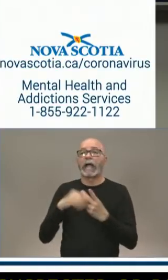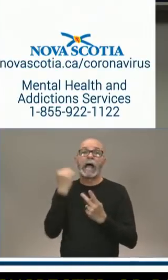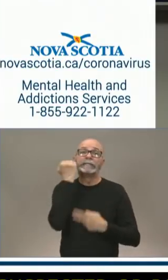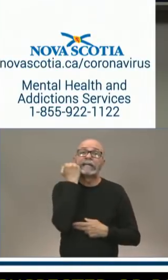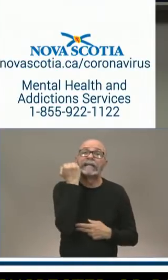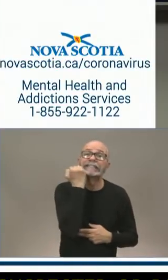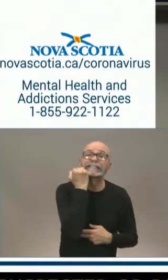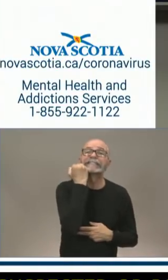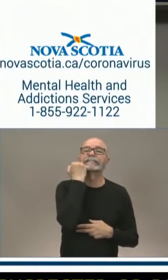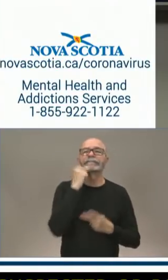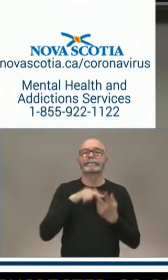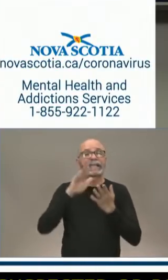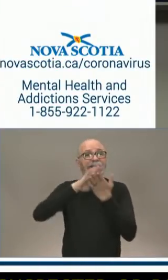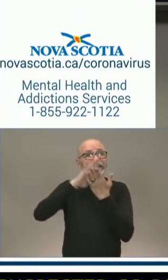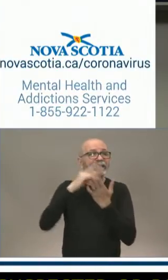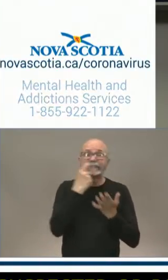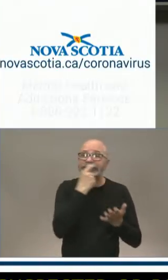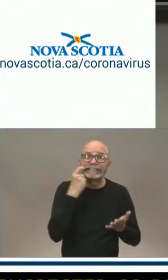dental hygienists,